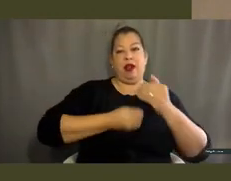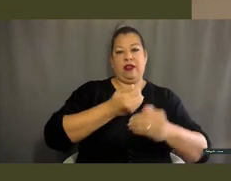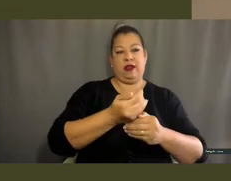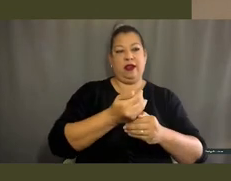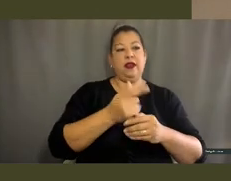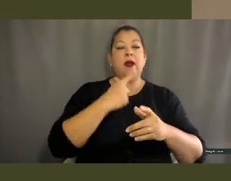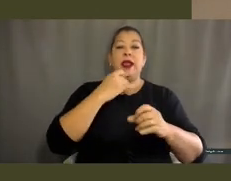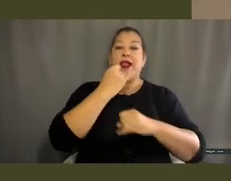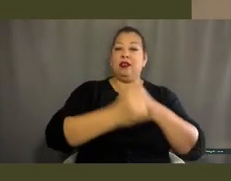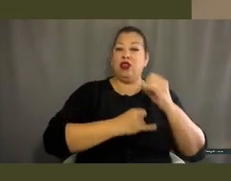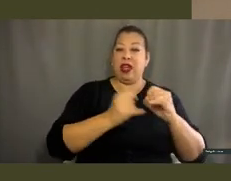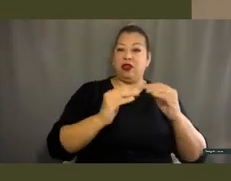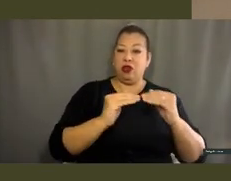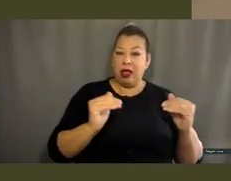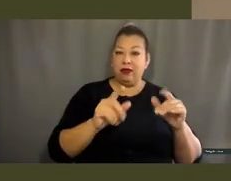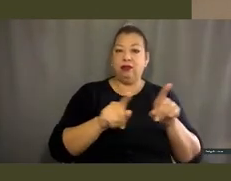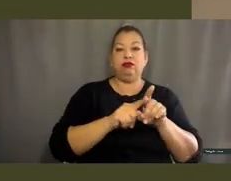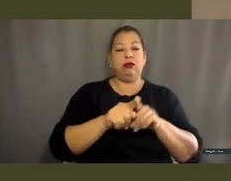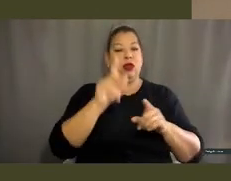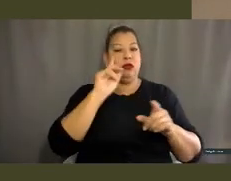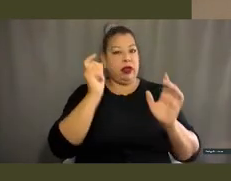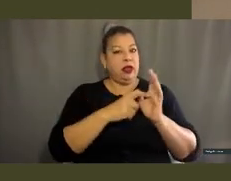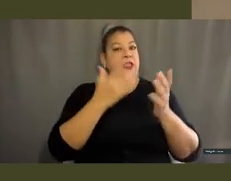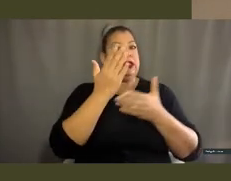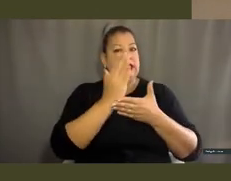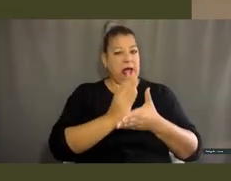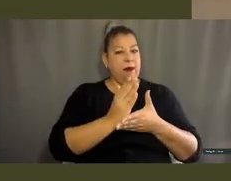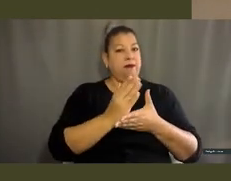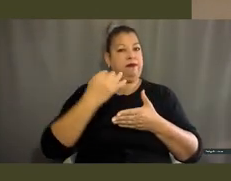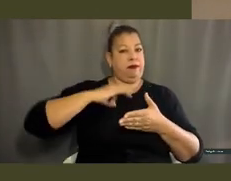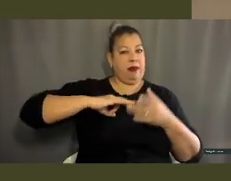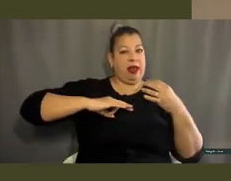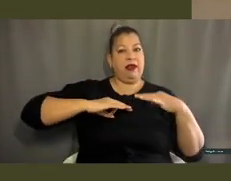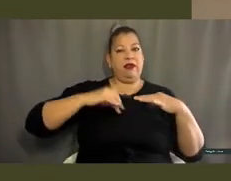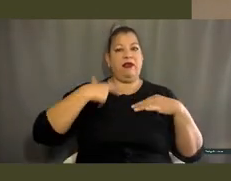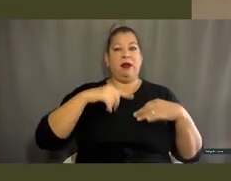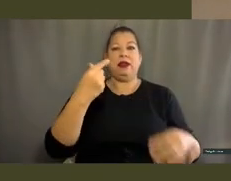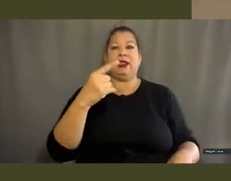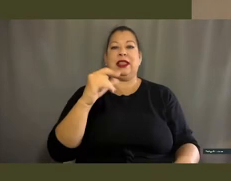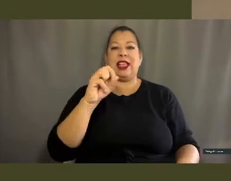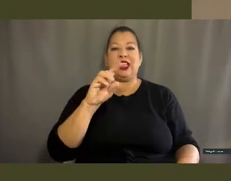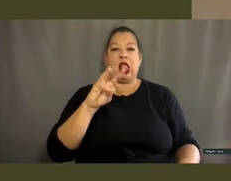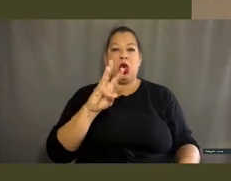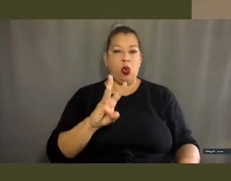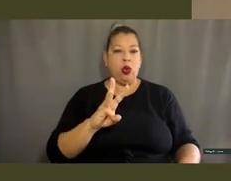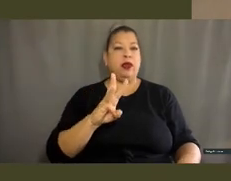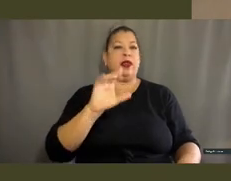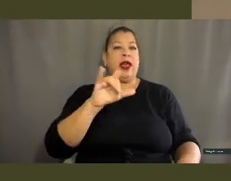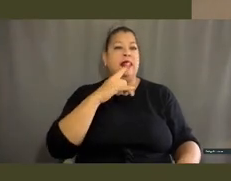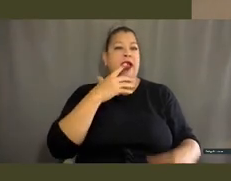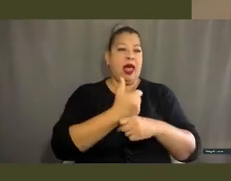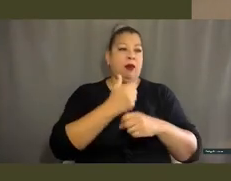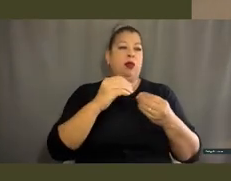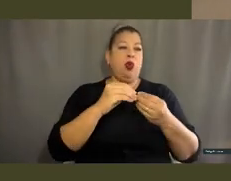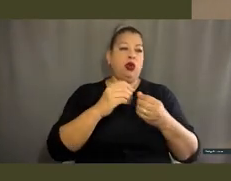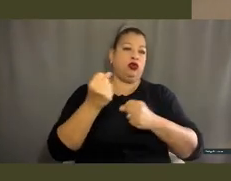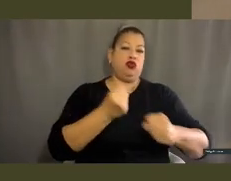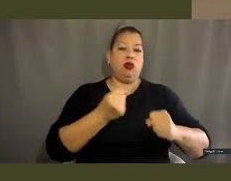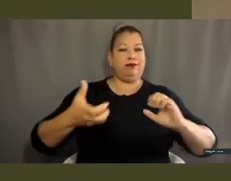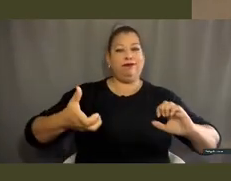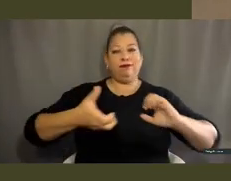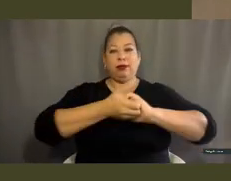well recognized, and there's some results coming out of Glasgow that deepen that and strengthen that engagement. Certainly on the side of the